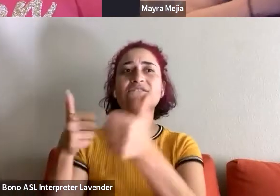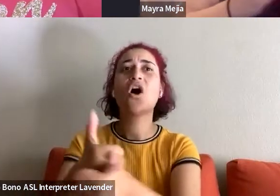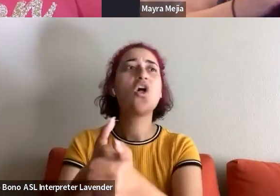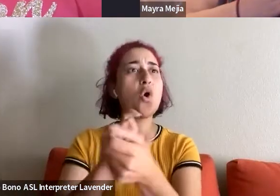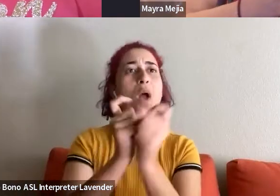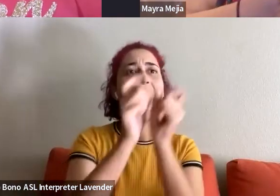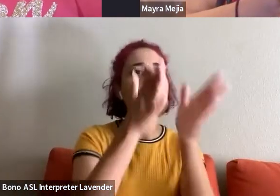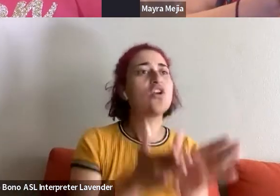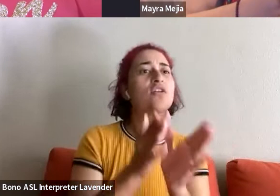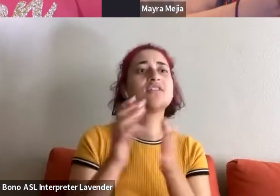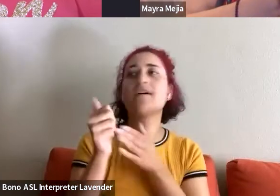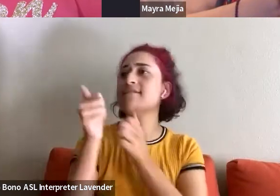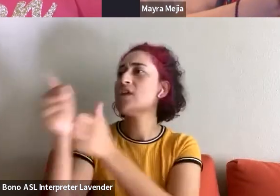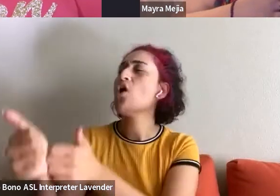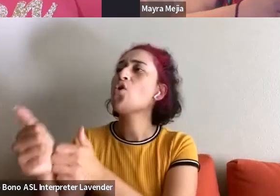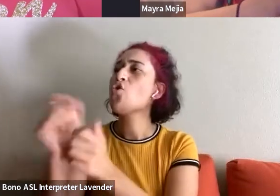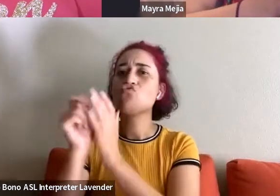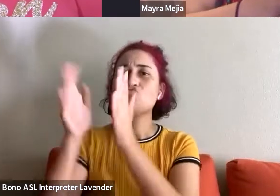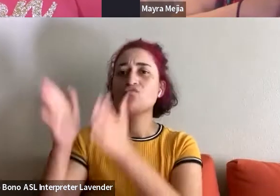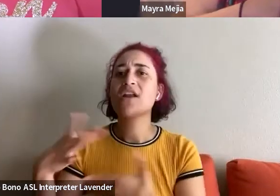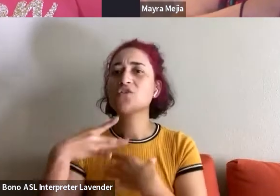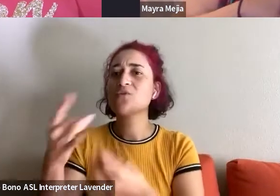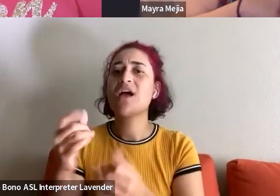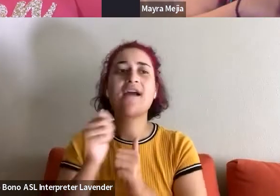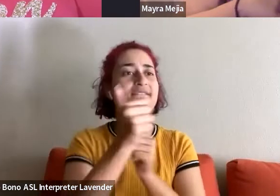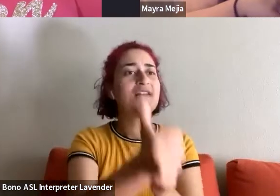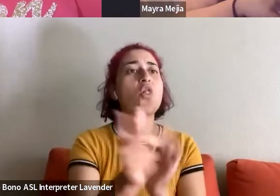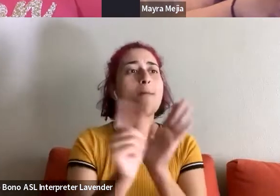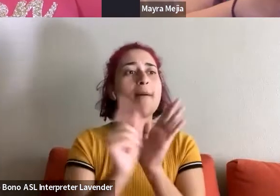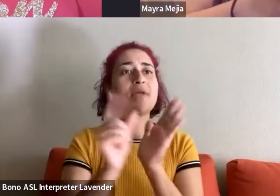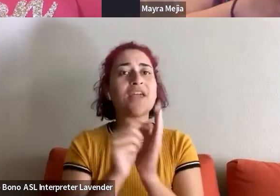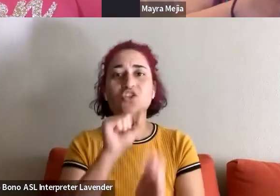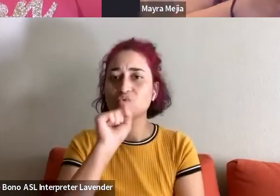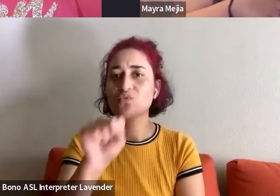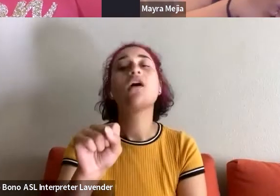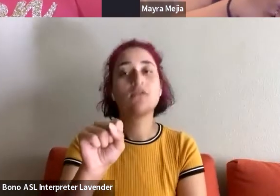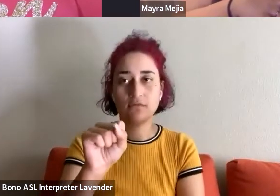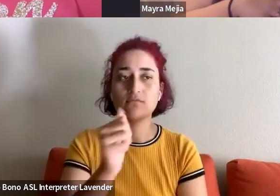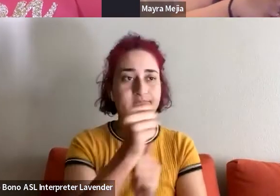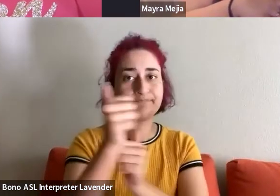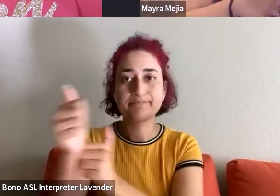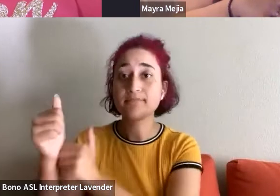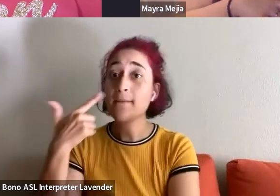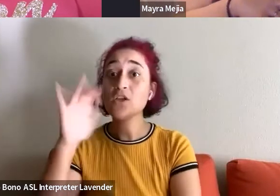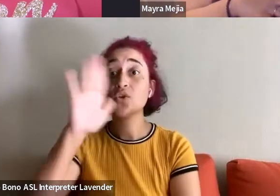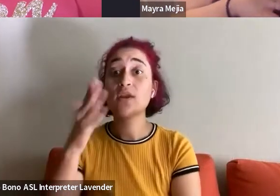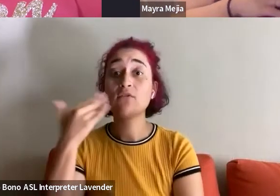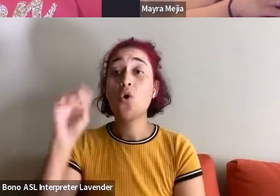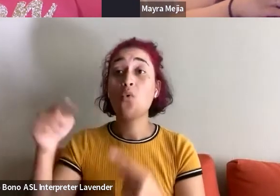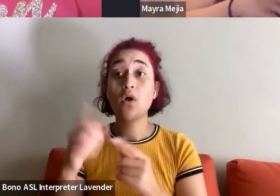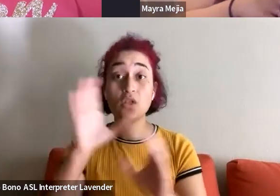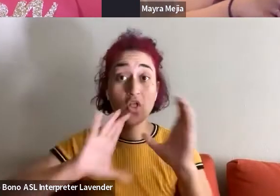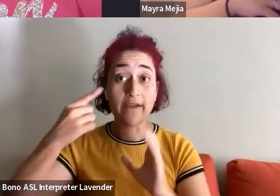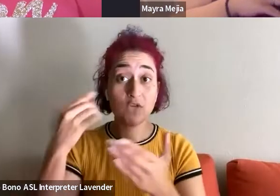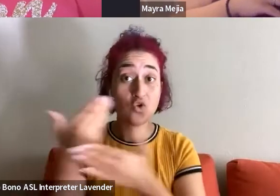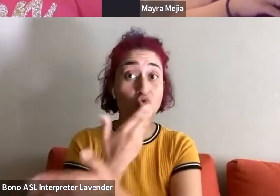editors, follow writers that you admire, follow publications that you love, because you never know when they're looking for new, fresh